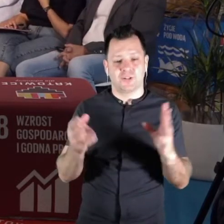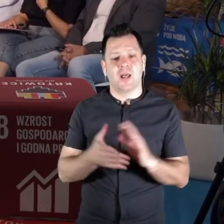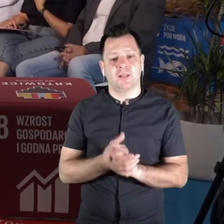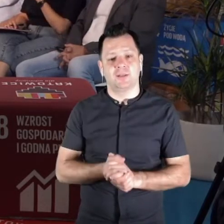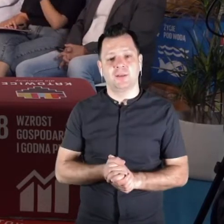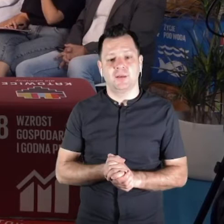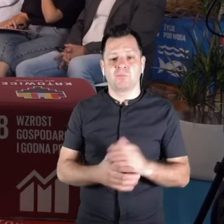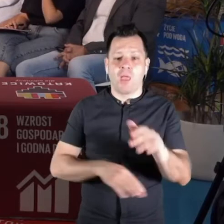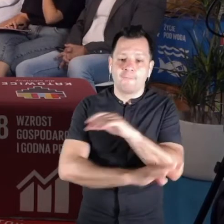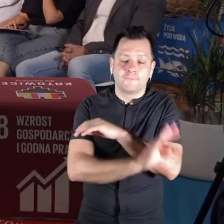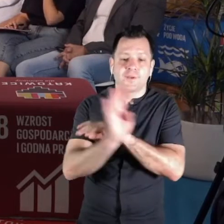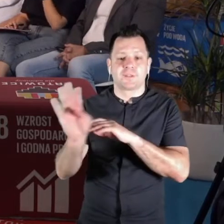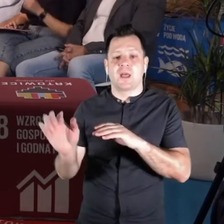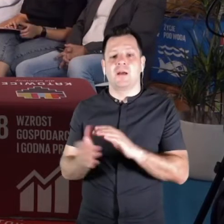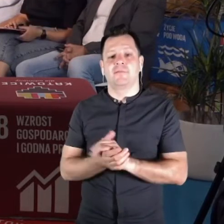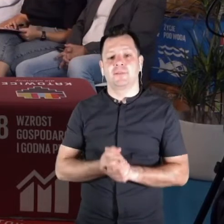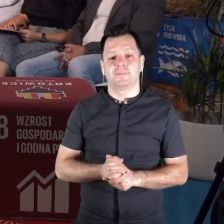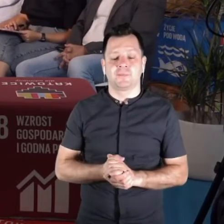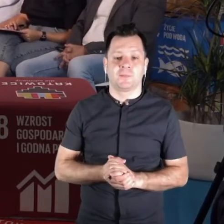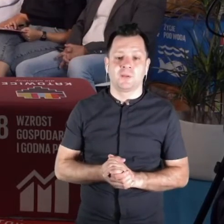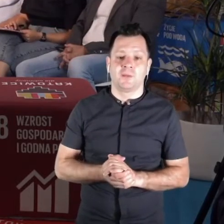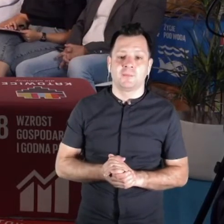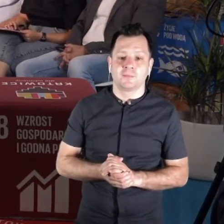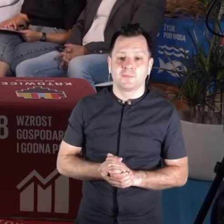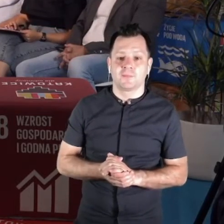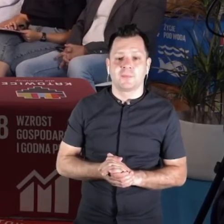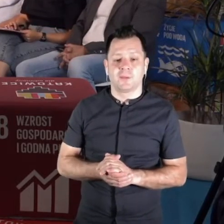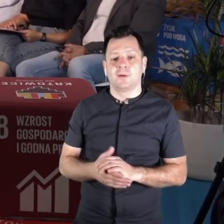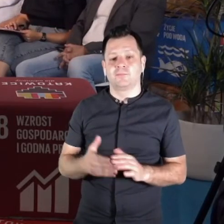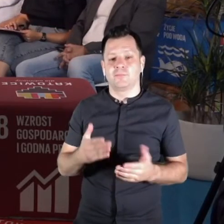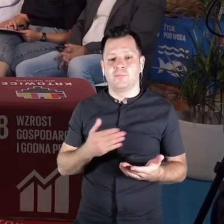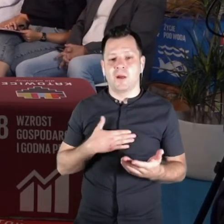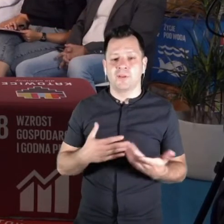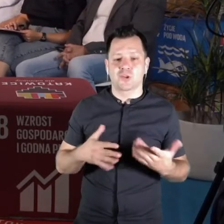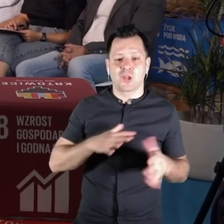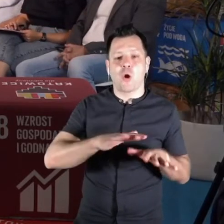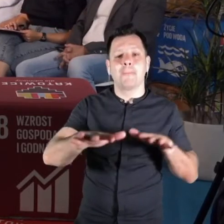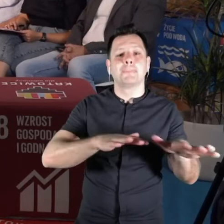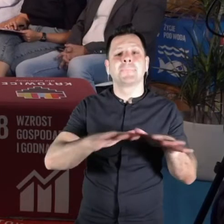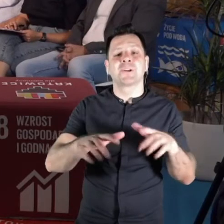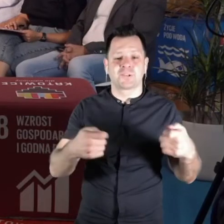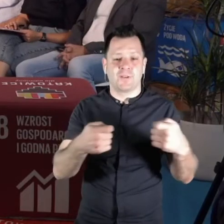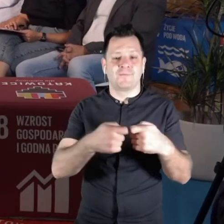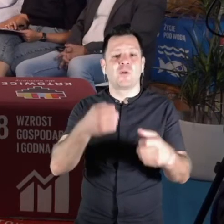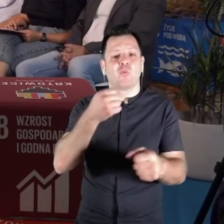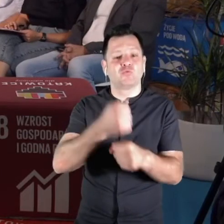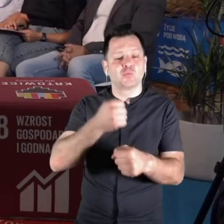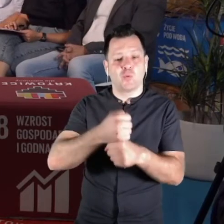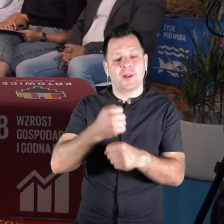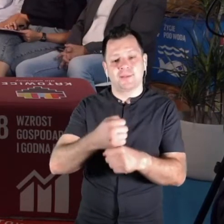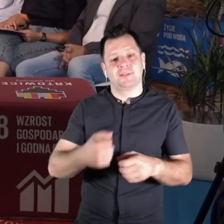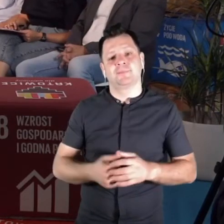we also have co-working space where similar projects or similar companies can